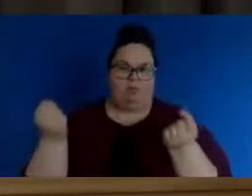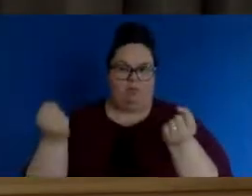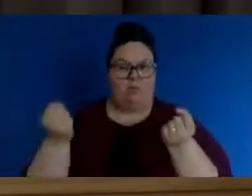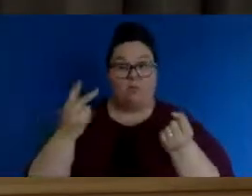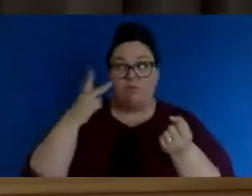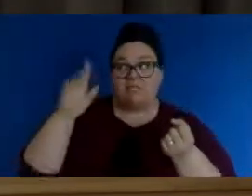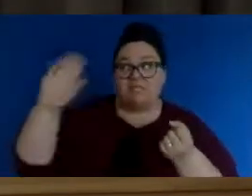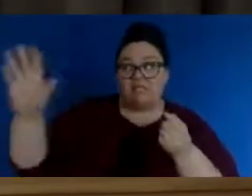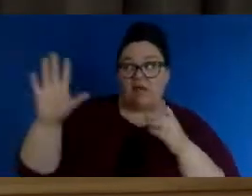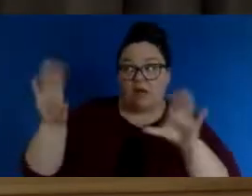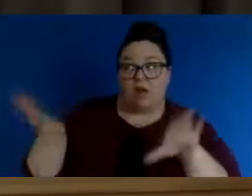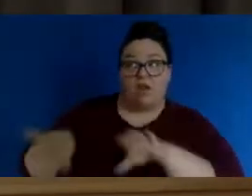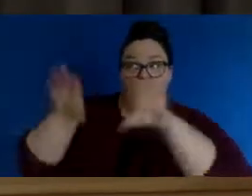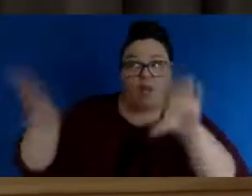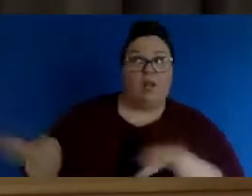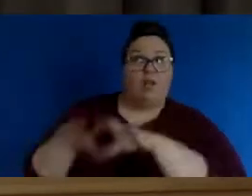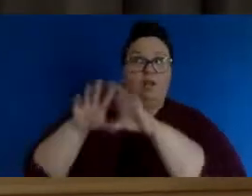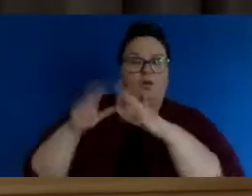they've performed their